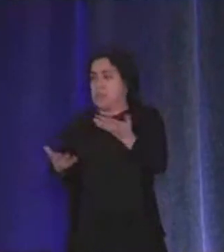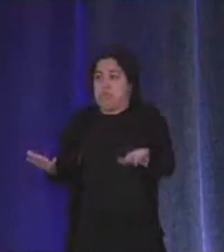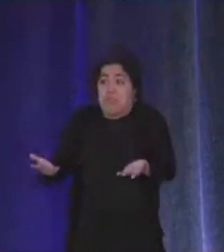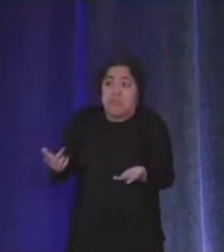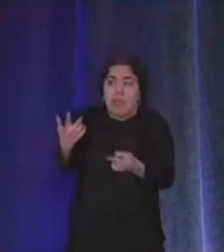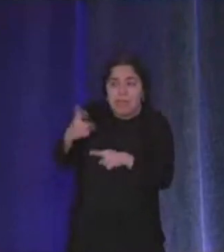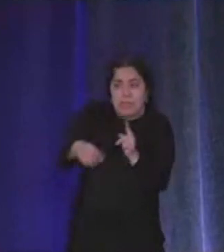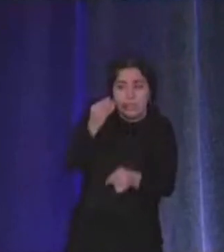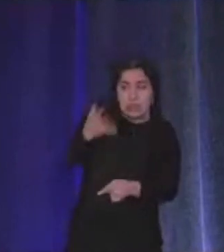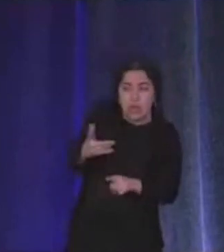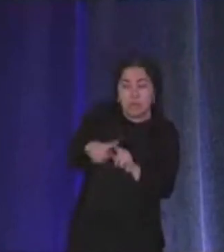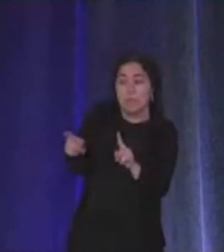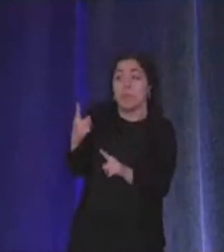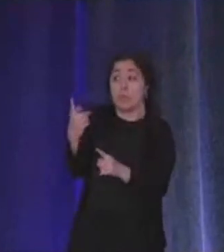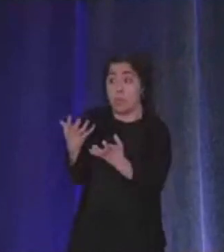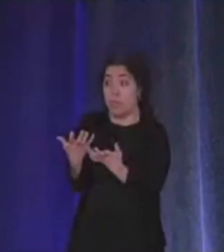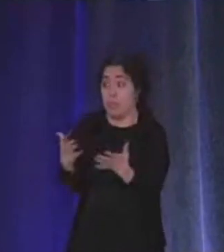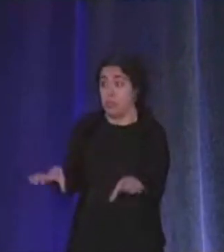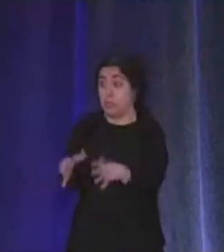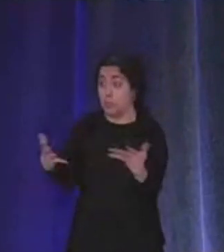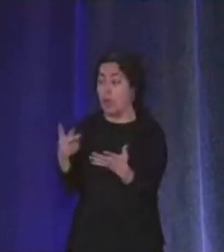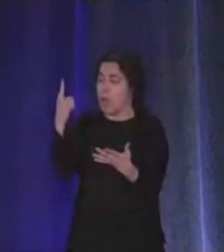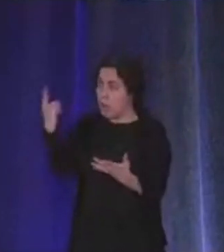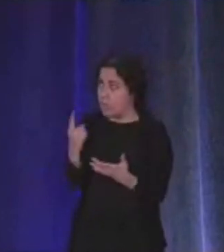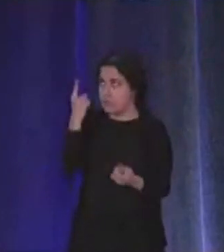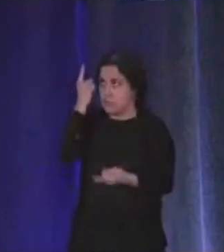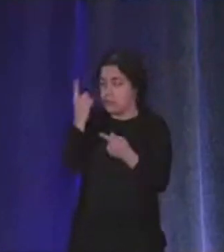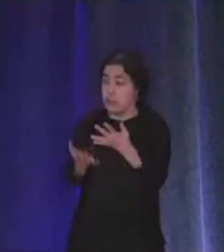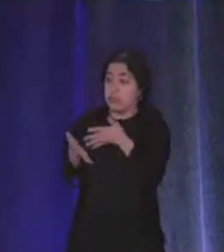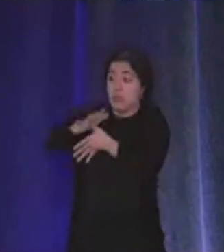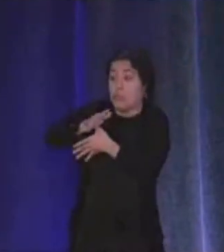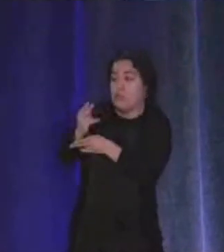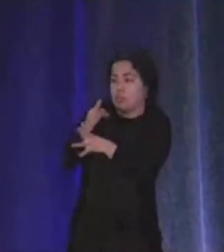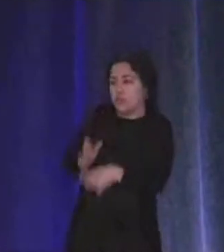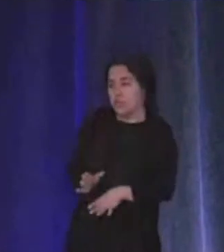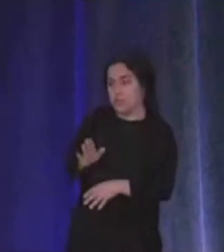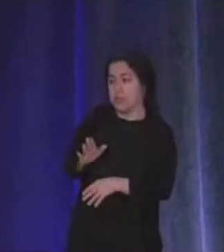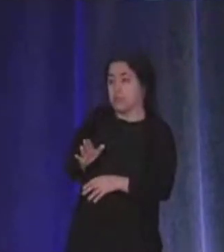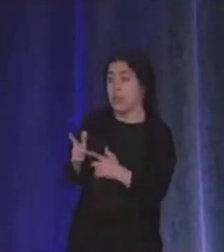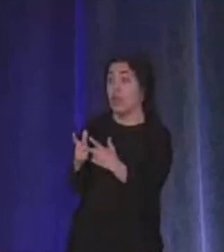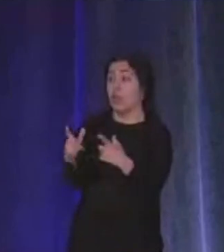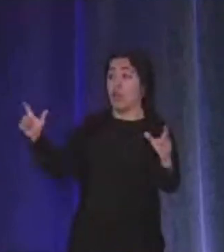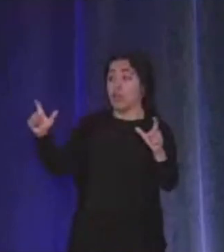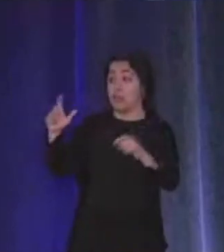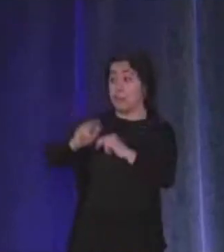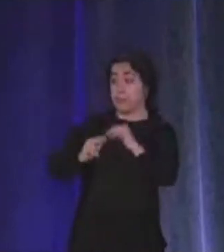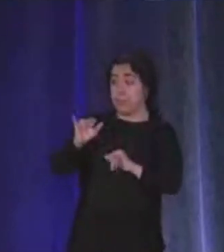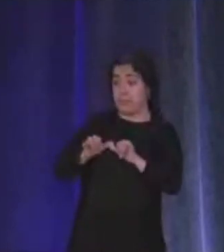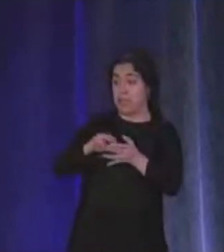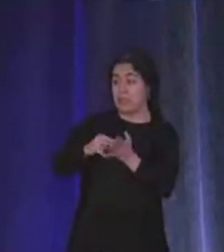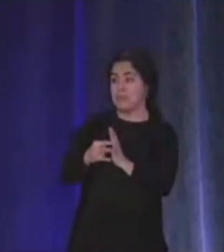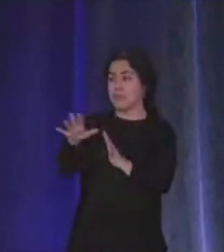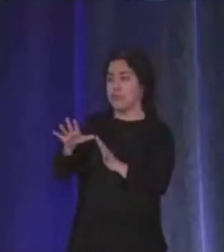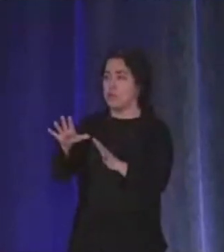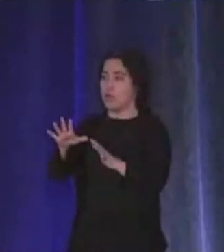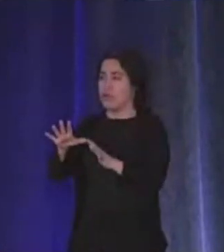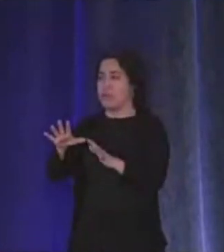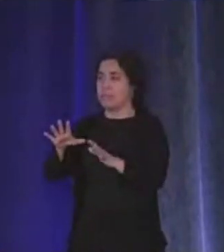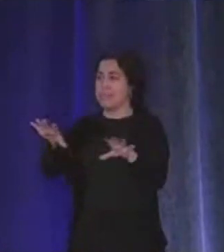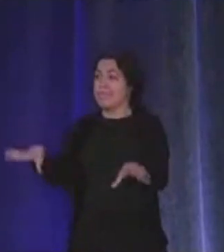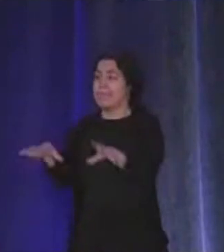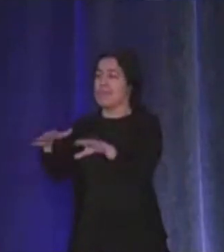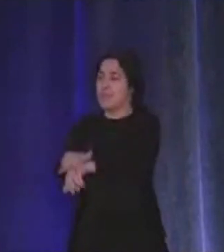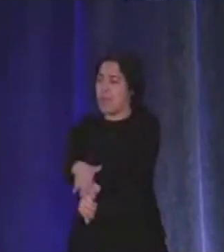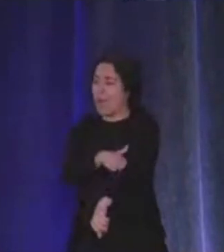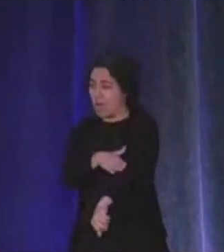to do is always think about our users. And of course, the larger the build size, then the slower the performance. And that's something